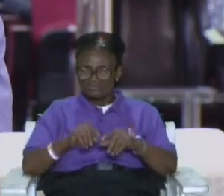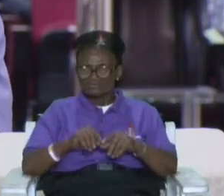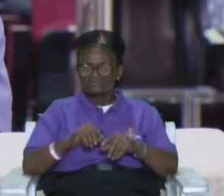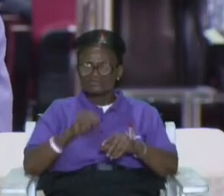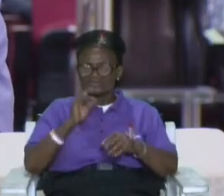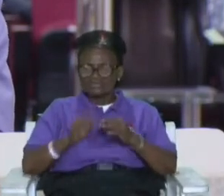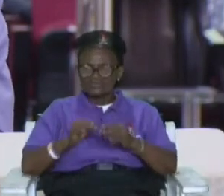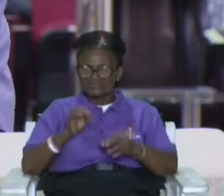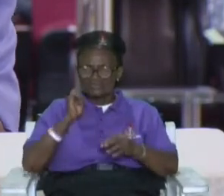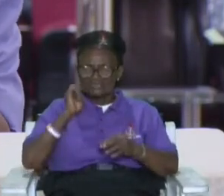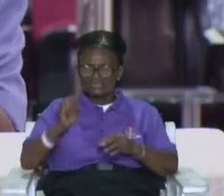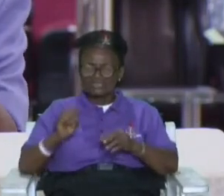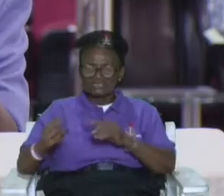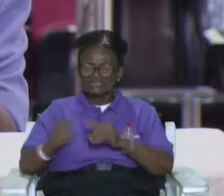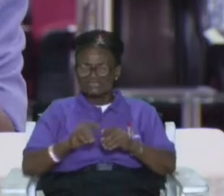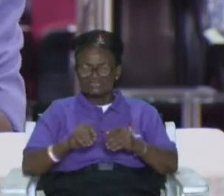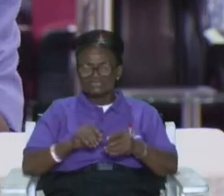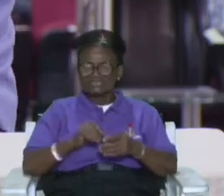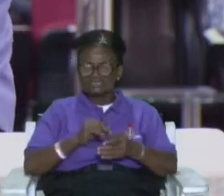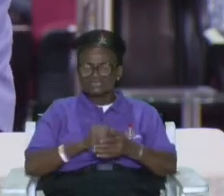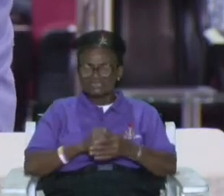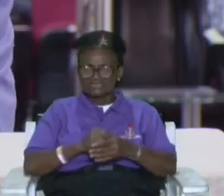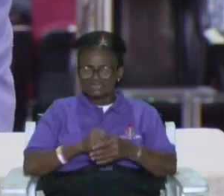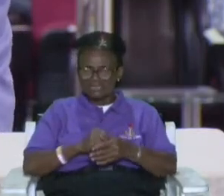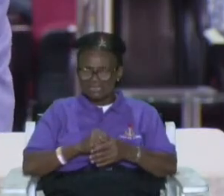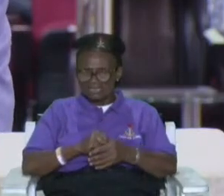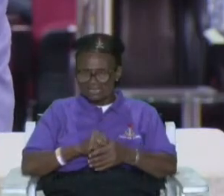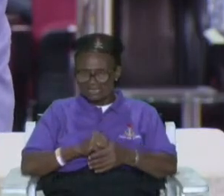And in the name of the one who sent me,